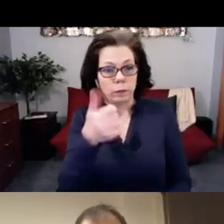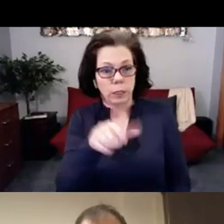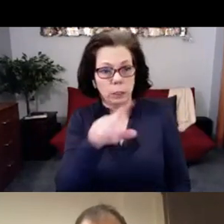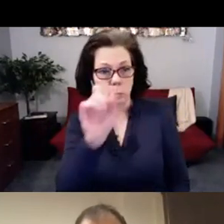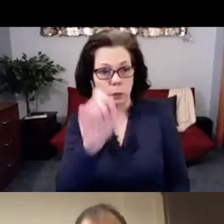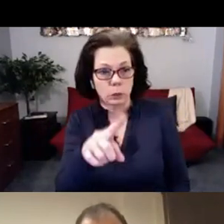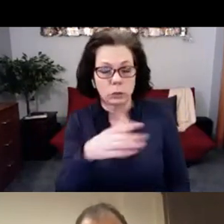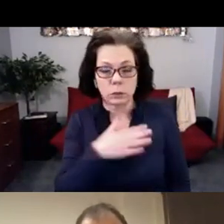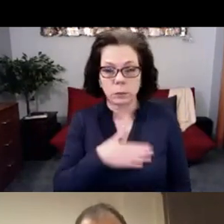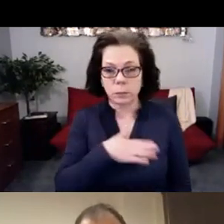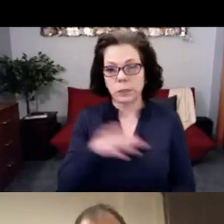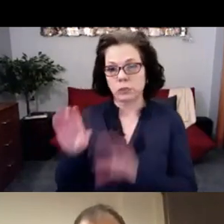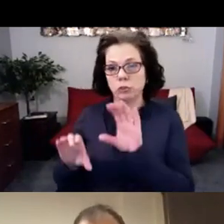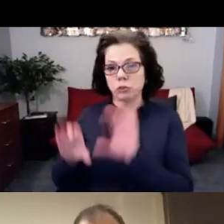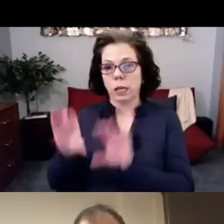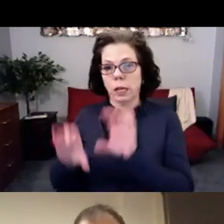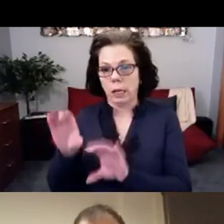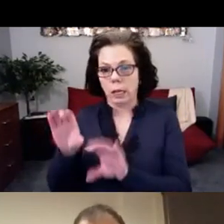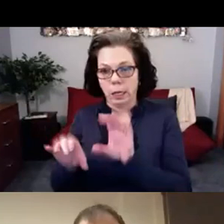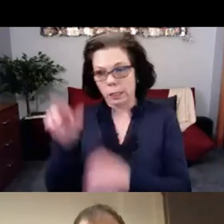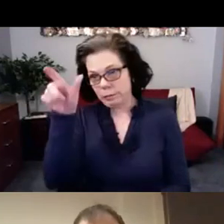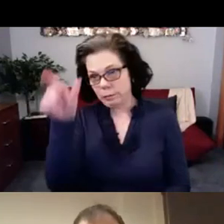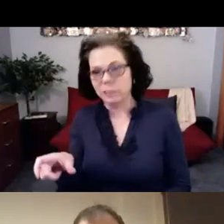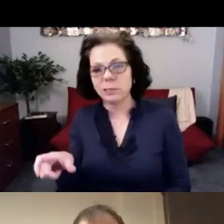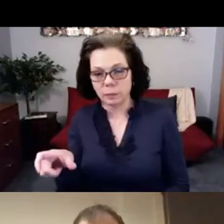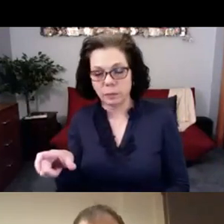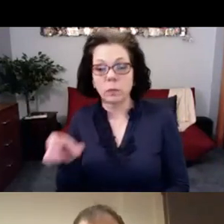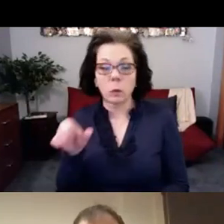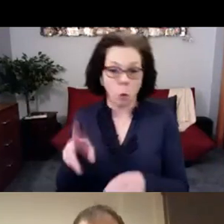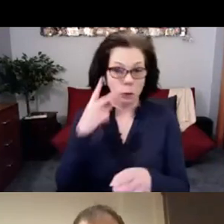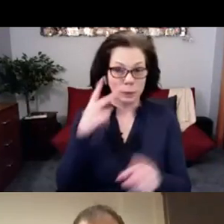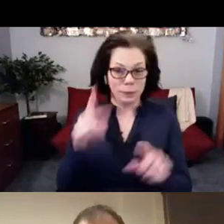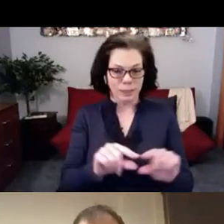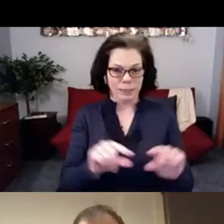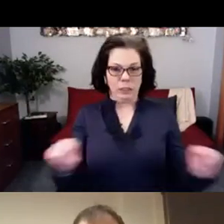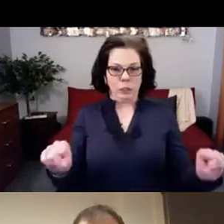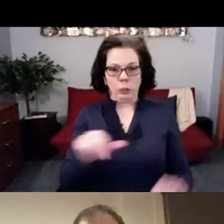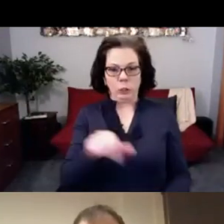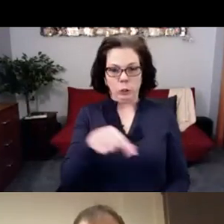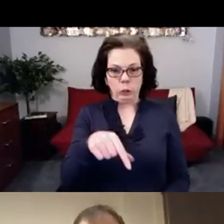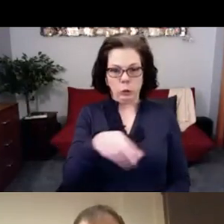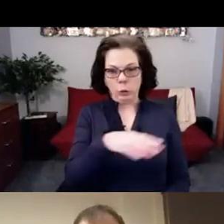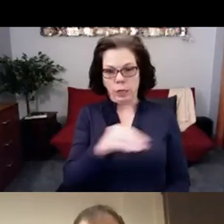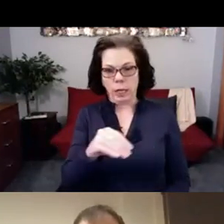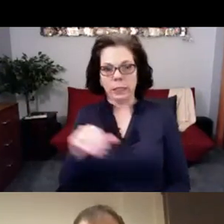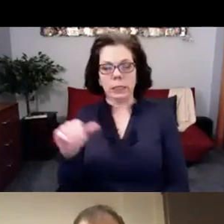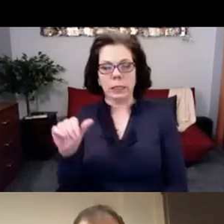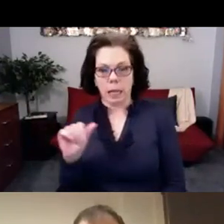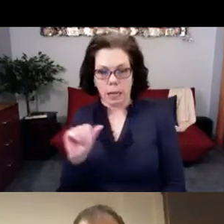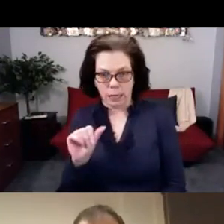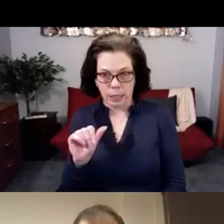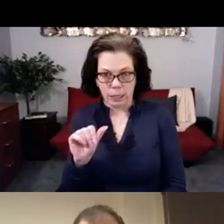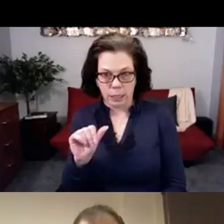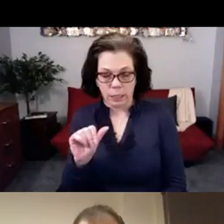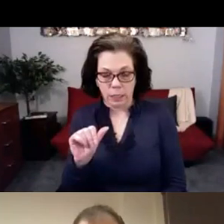enter the questions in the chat box or the Q&A feature. We'll be going through questions at the